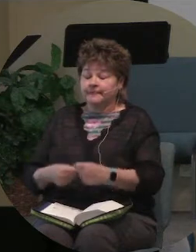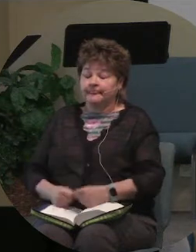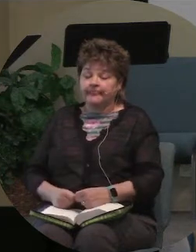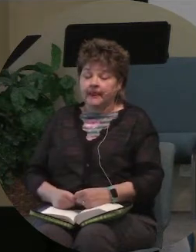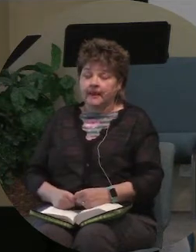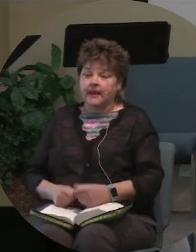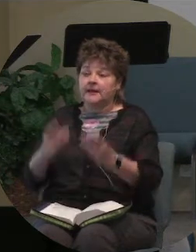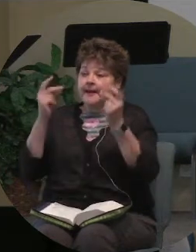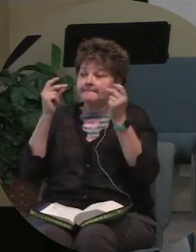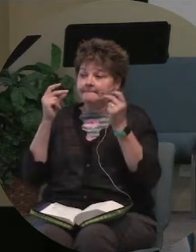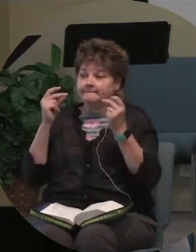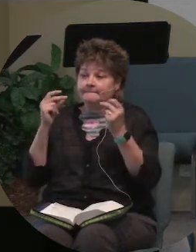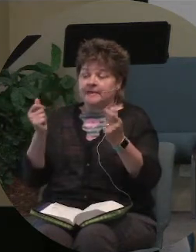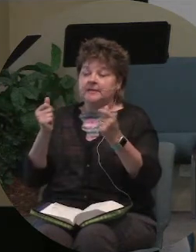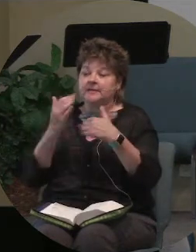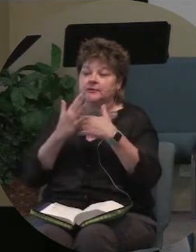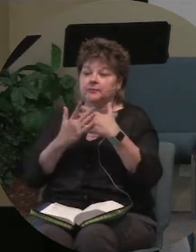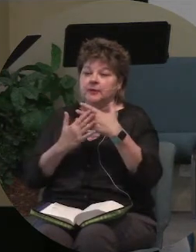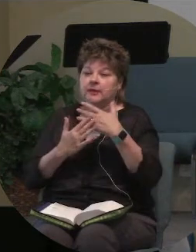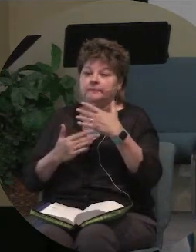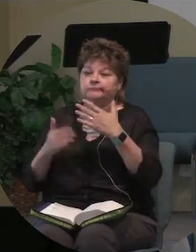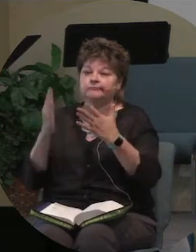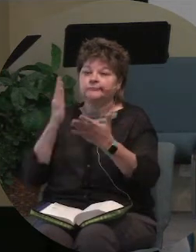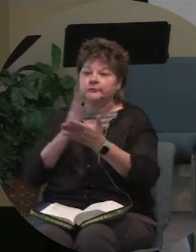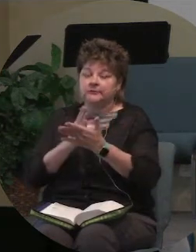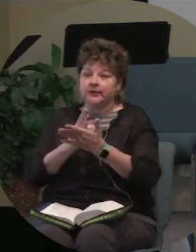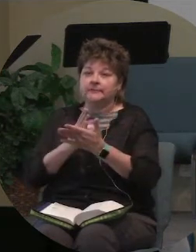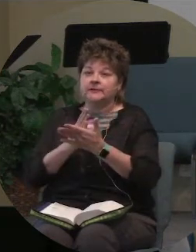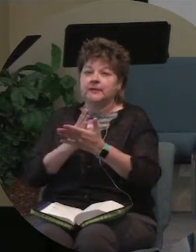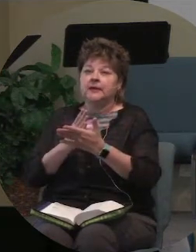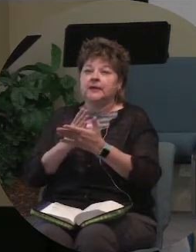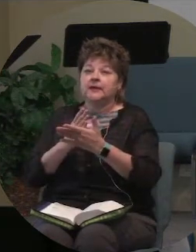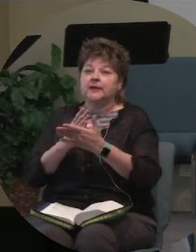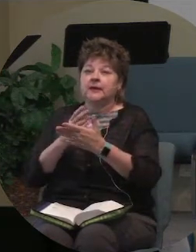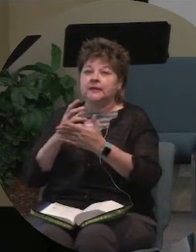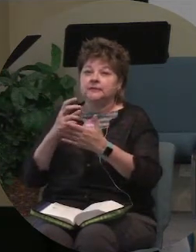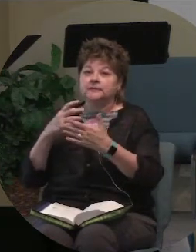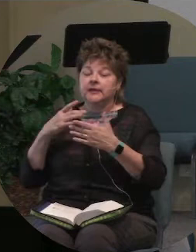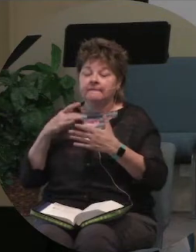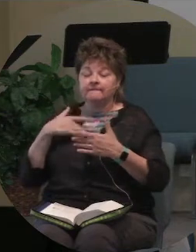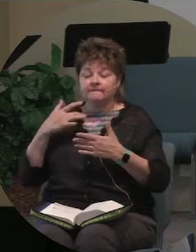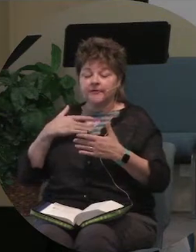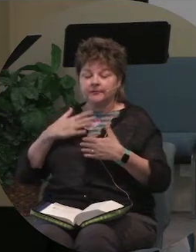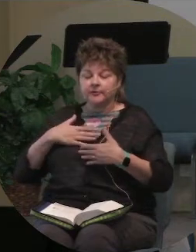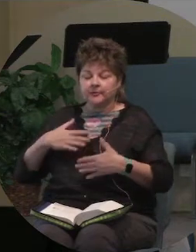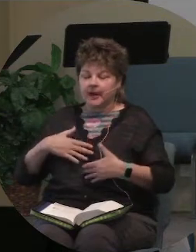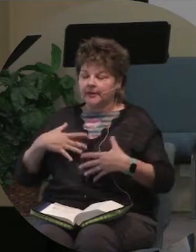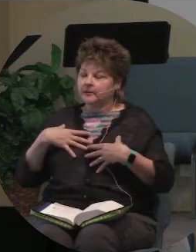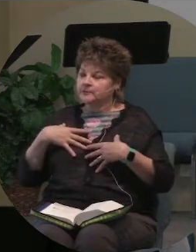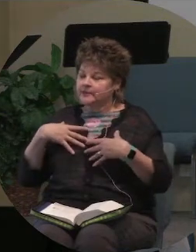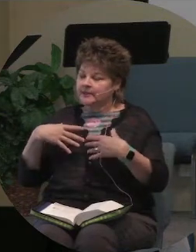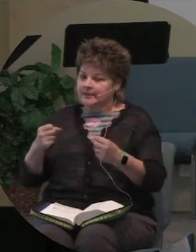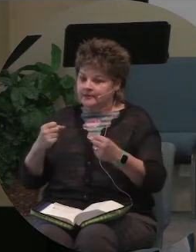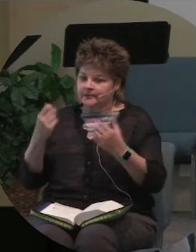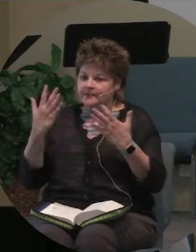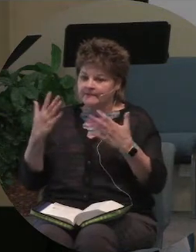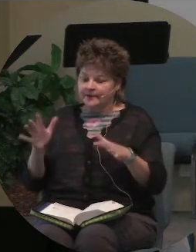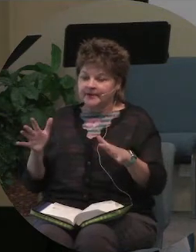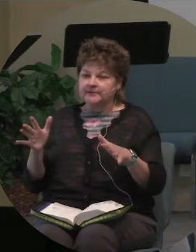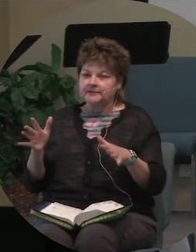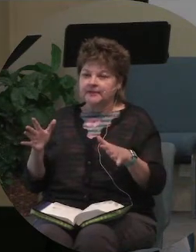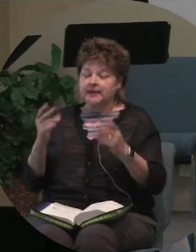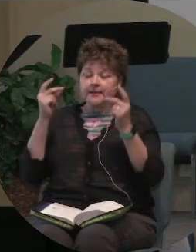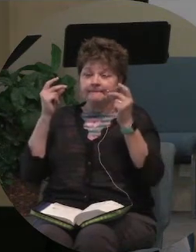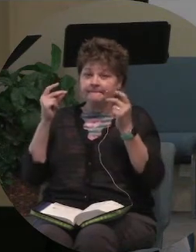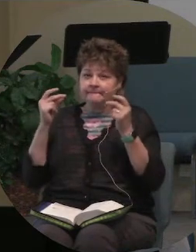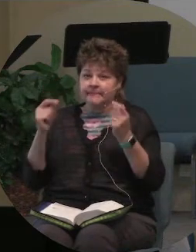And immediately the flow of her blood was dried up, and she felt in her body that she was healed of her disease. And